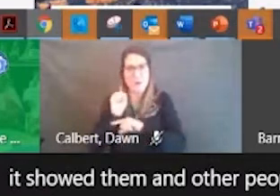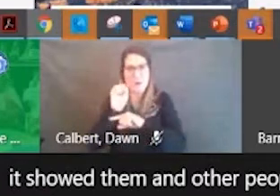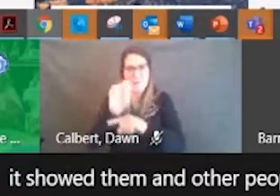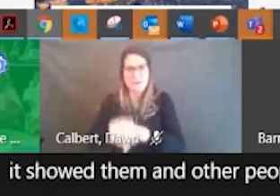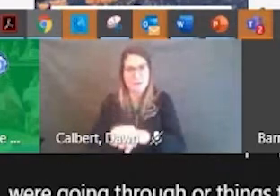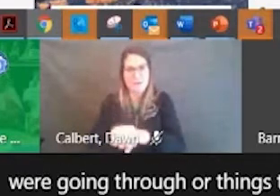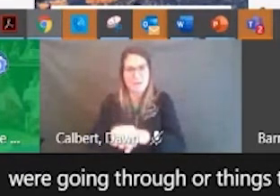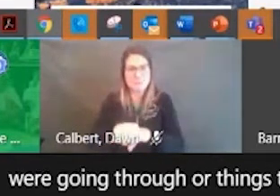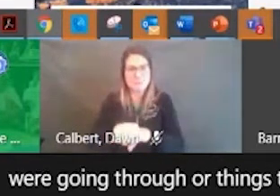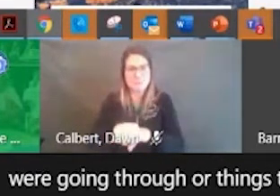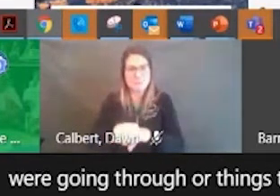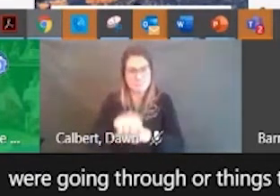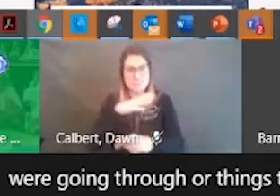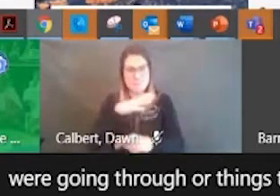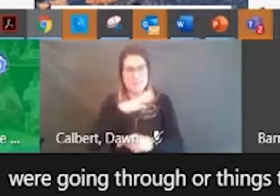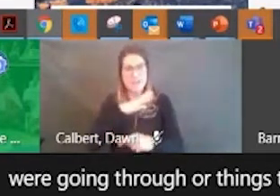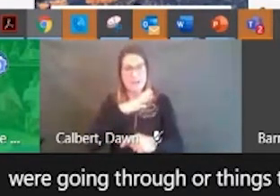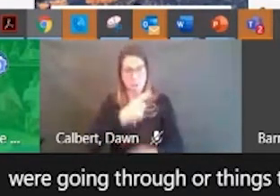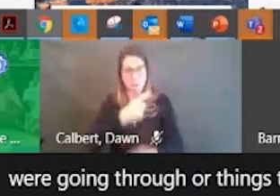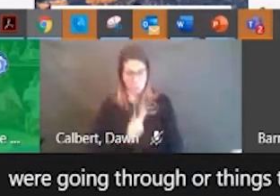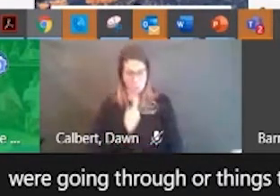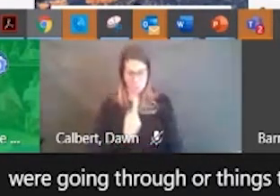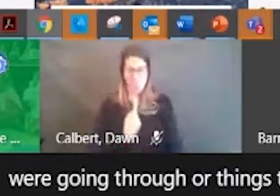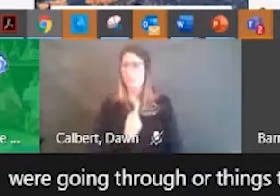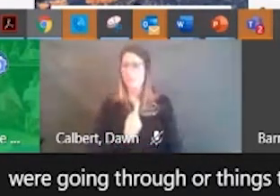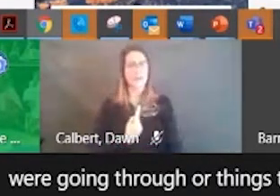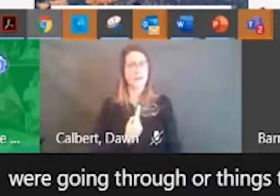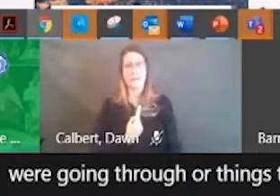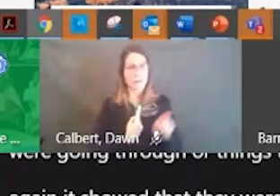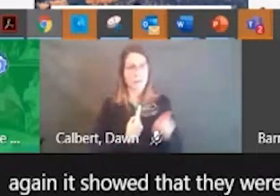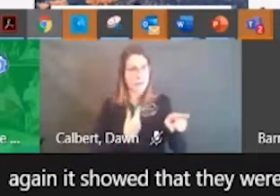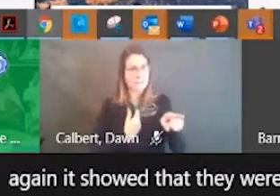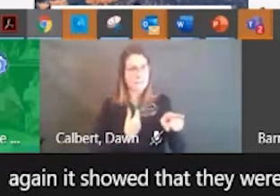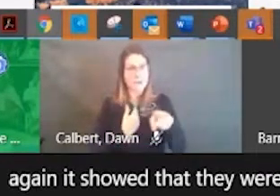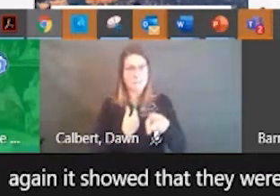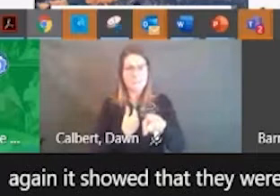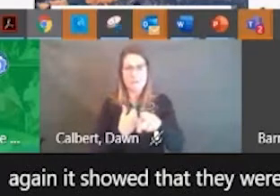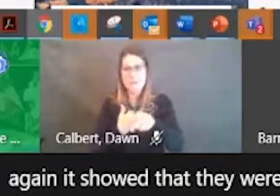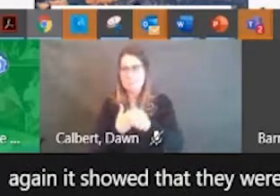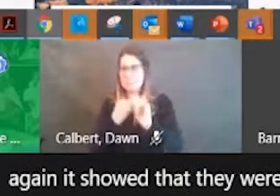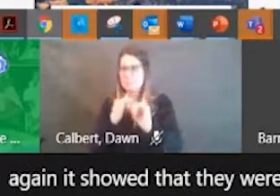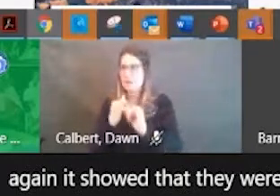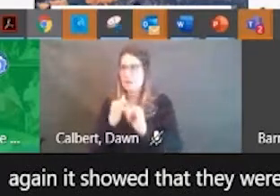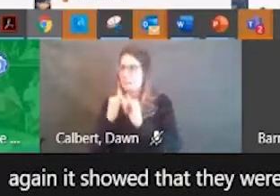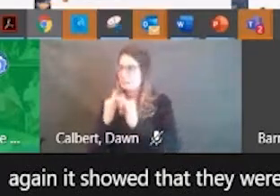showed that they weren't the only ones struggling with certain things. So whatever you put in this